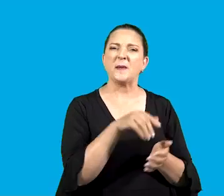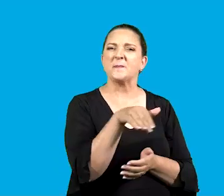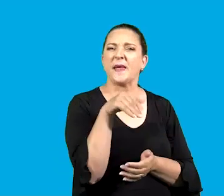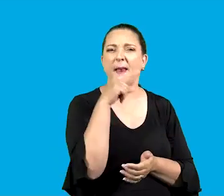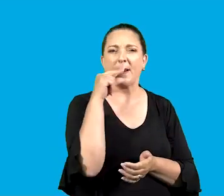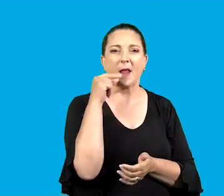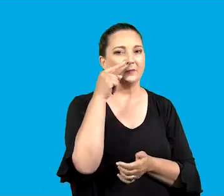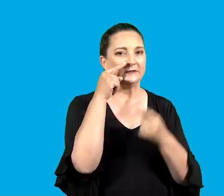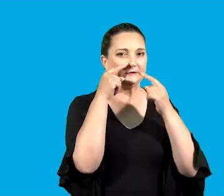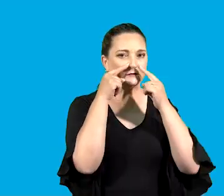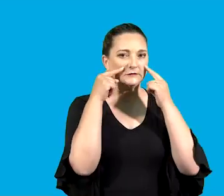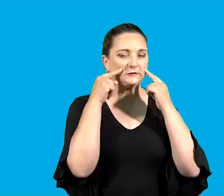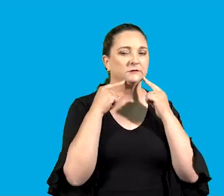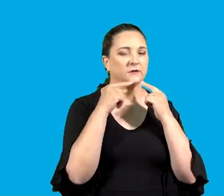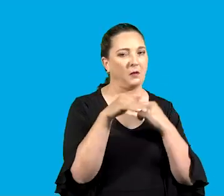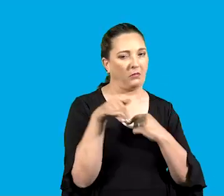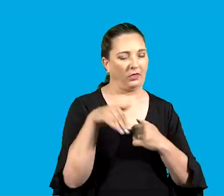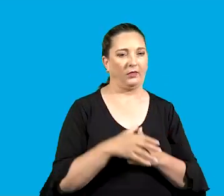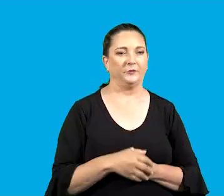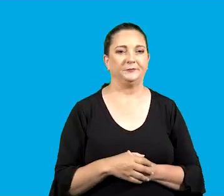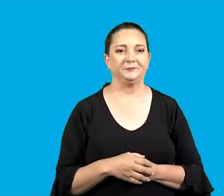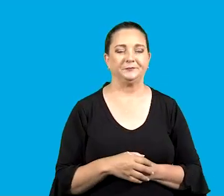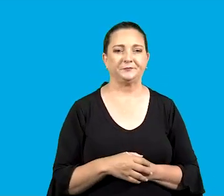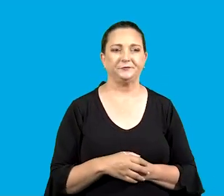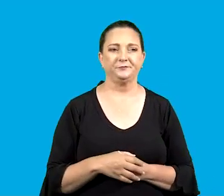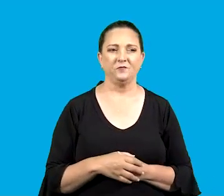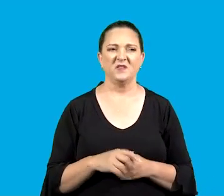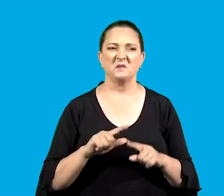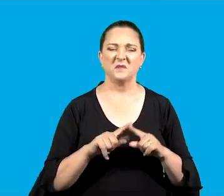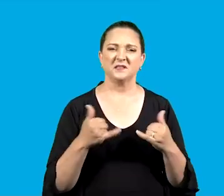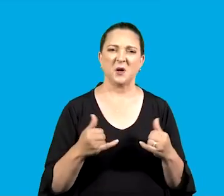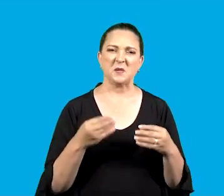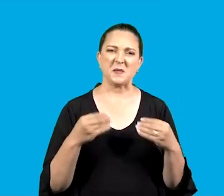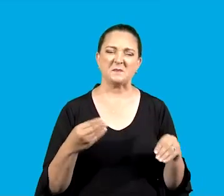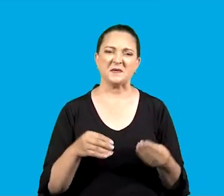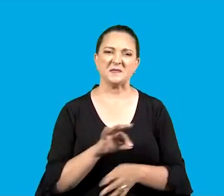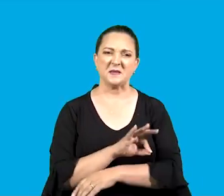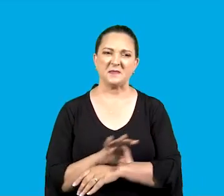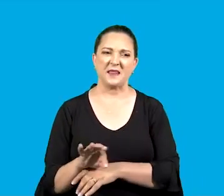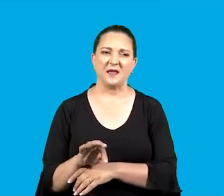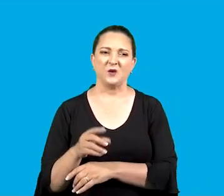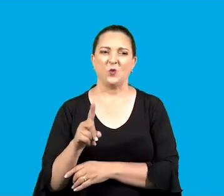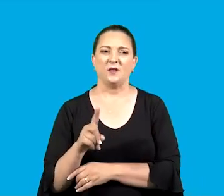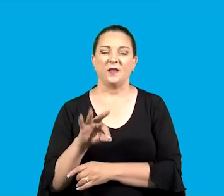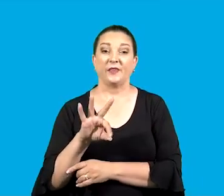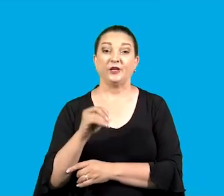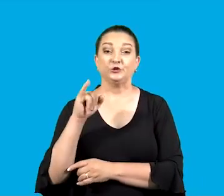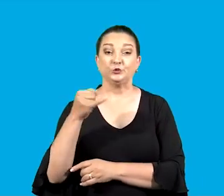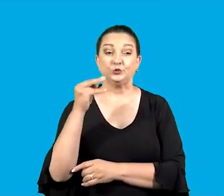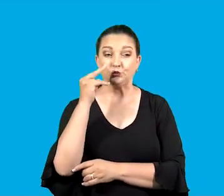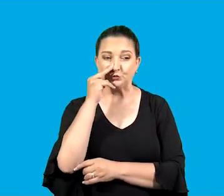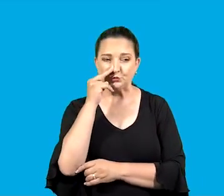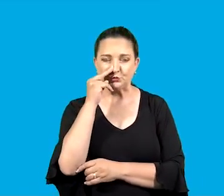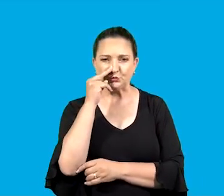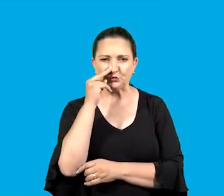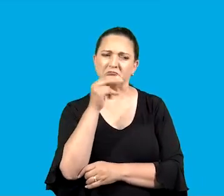here. Let's read the additional information. It reads, the business plans to take a loan on 30 June 2023. This